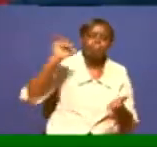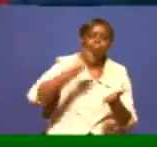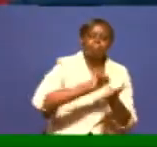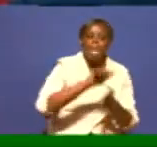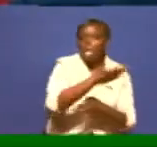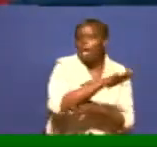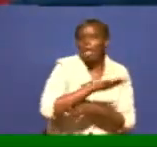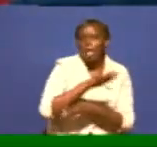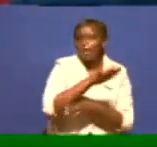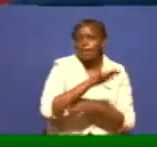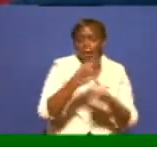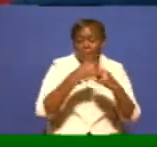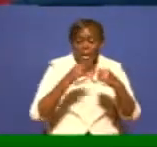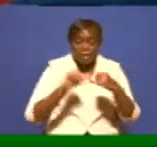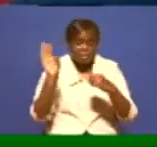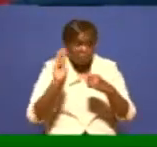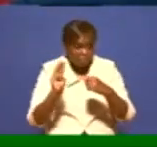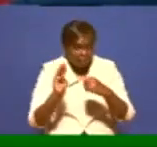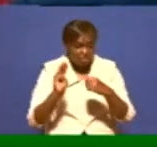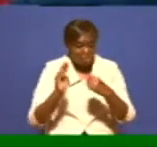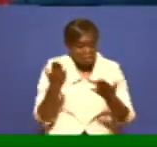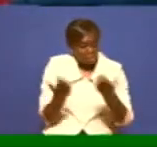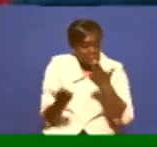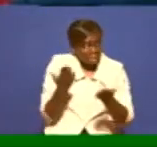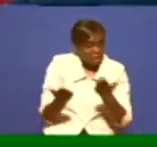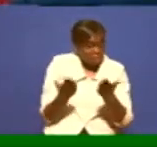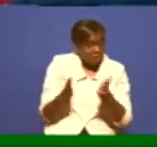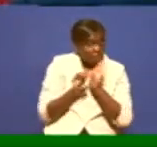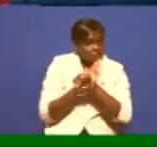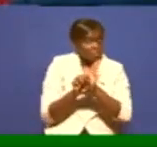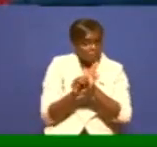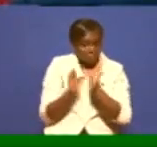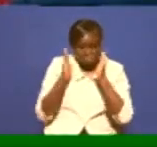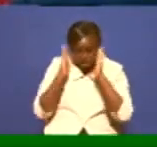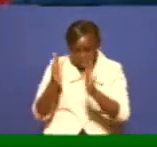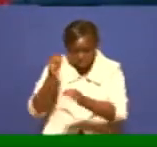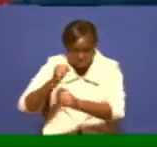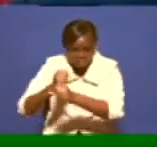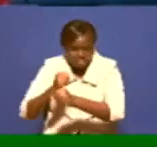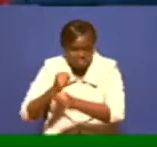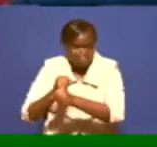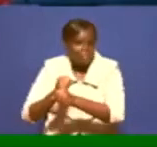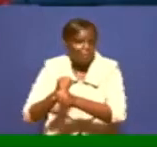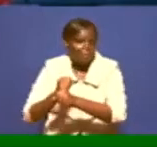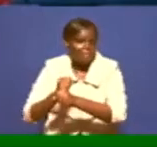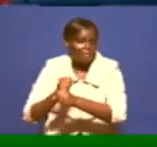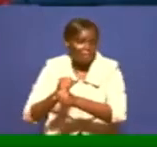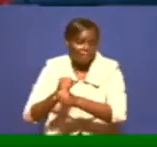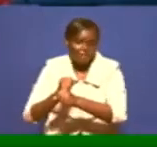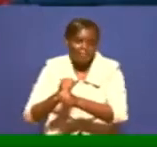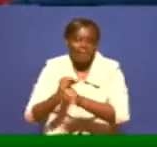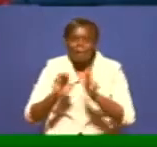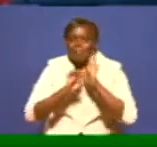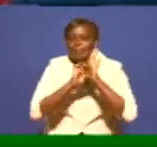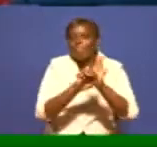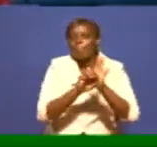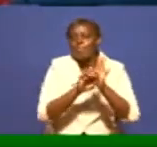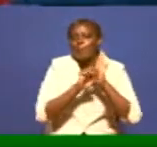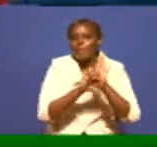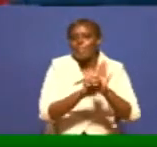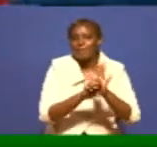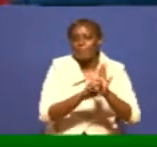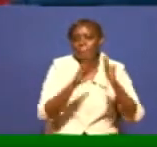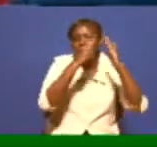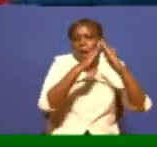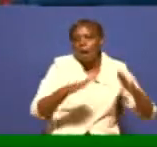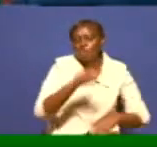the $80 billion to invest on labor-intensive investment like affordable housing,